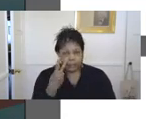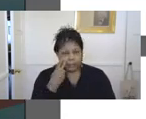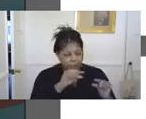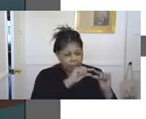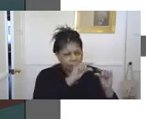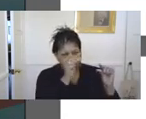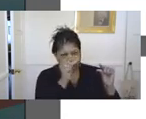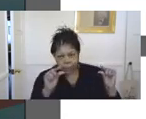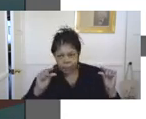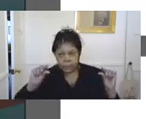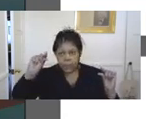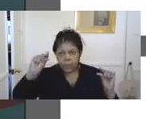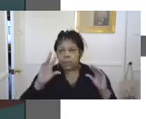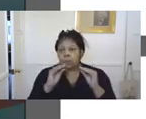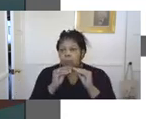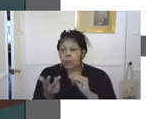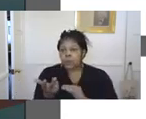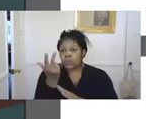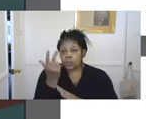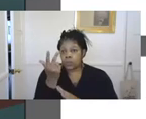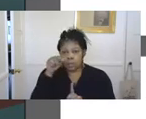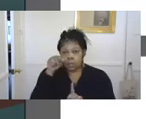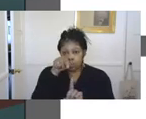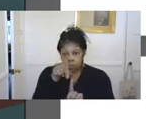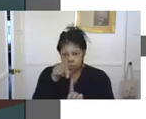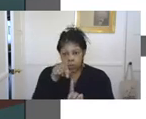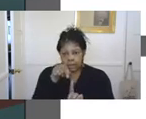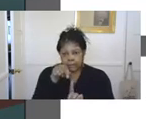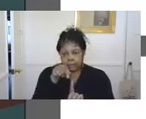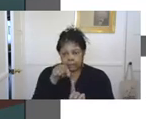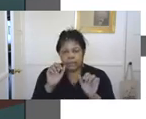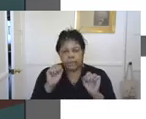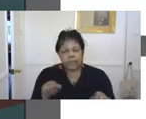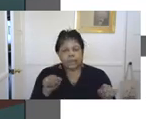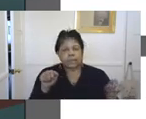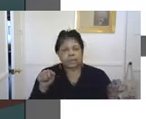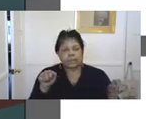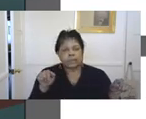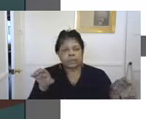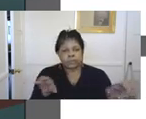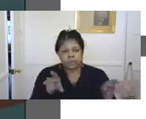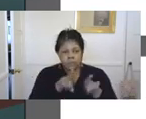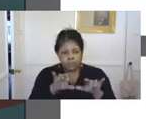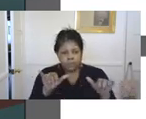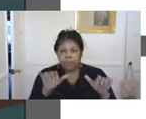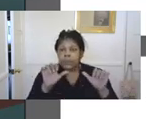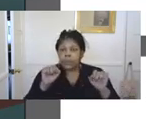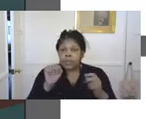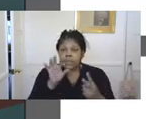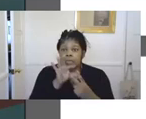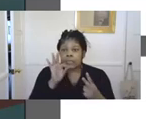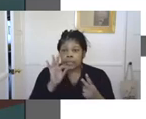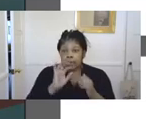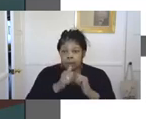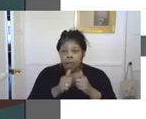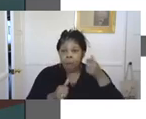a 3 point stroke. Now, what I can also do at the same time, and we could have selected these by holding down the shift key, but